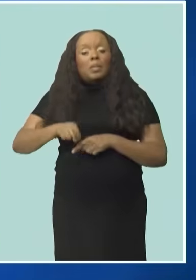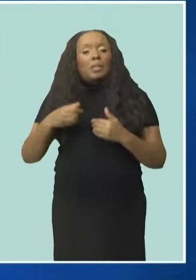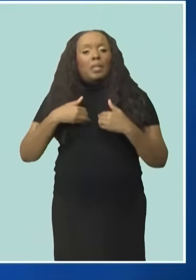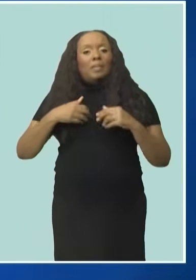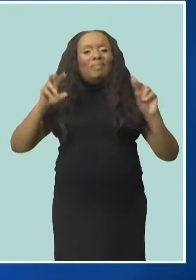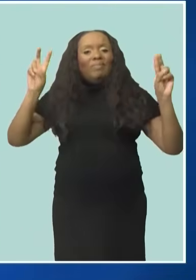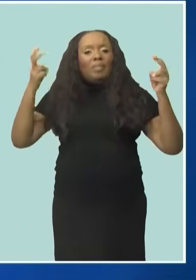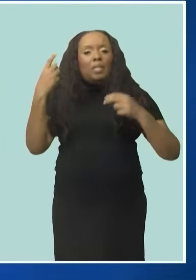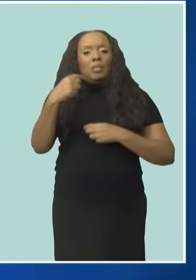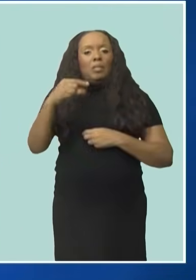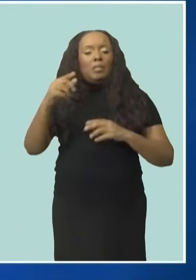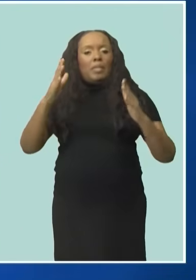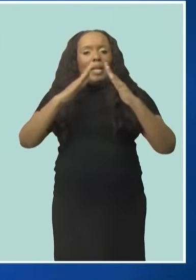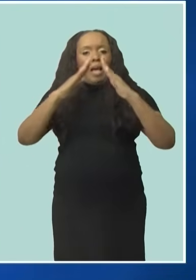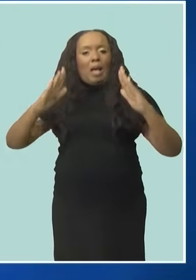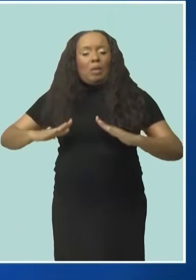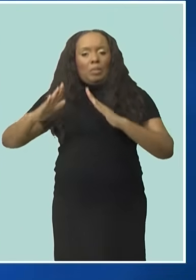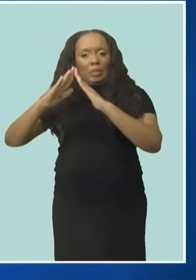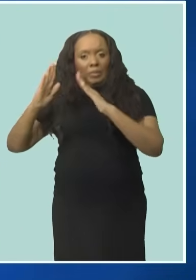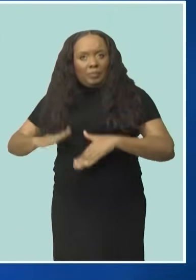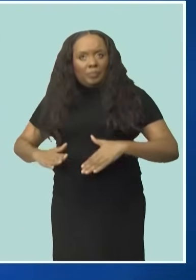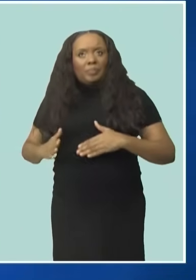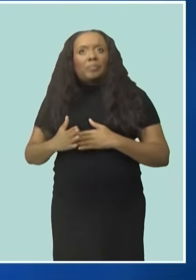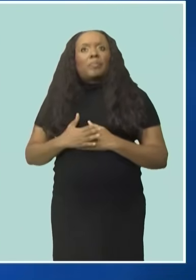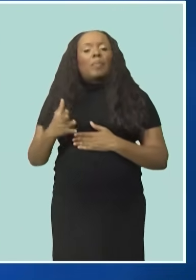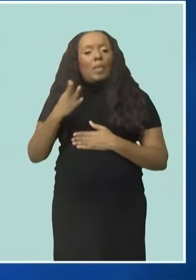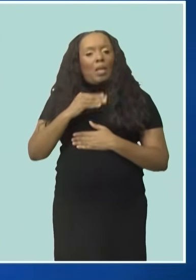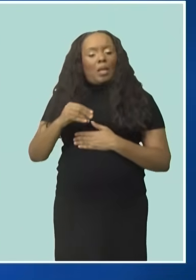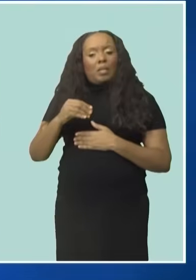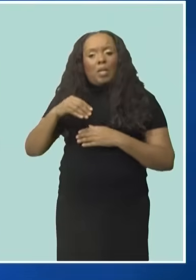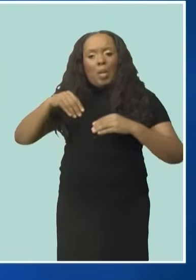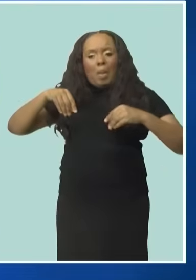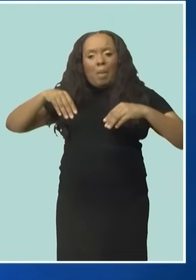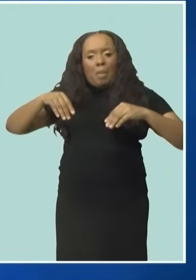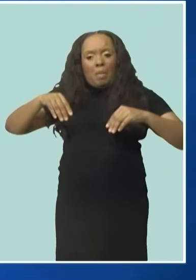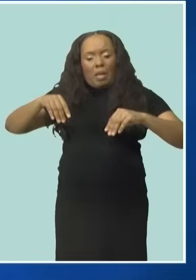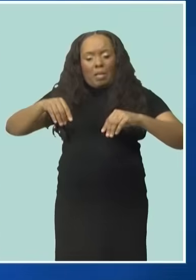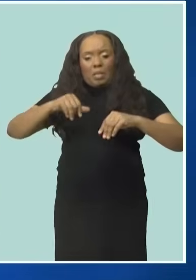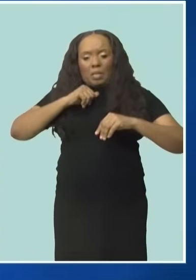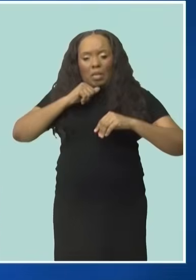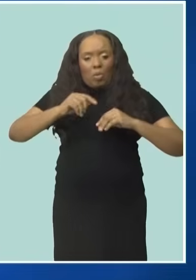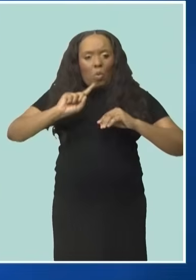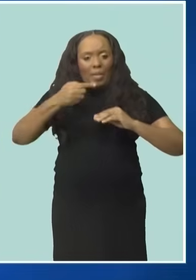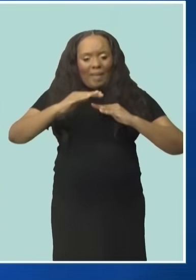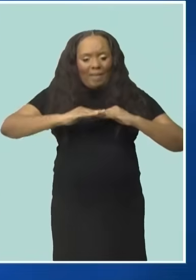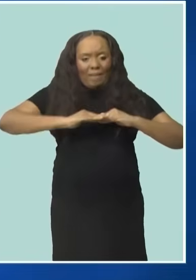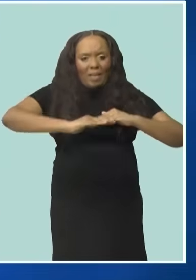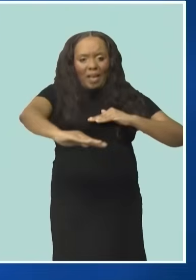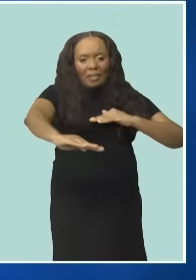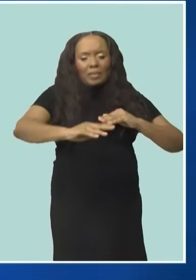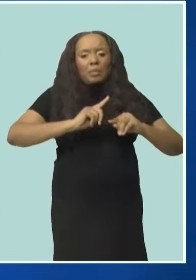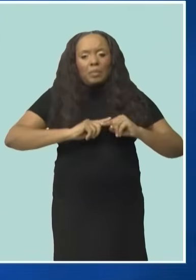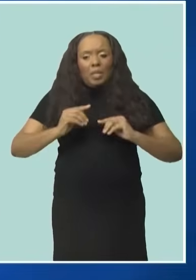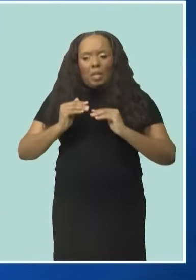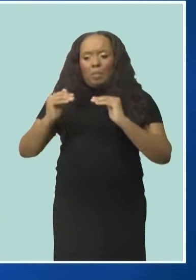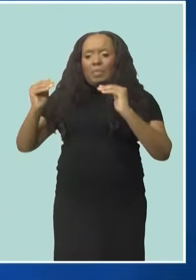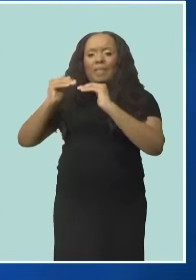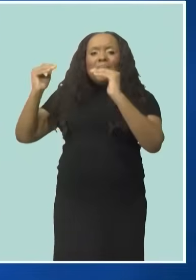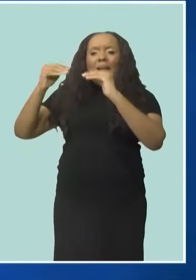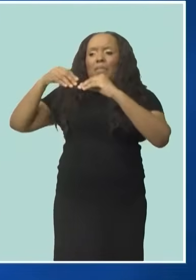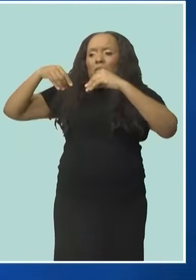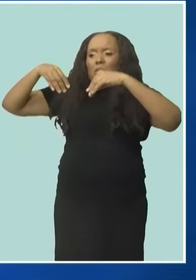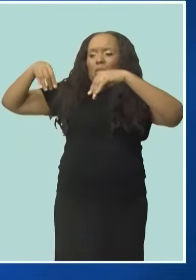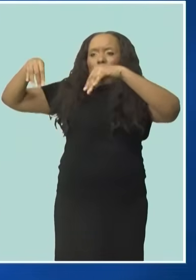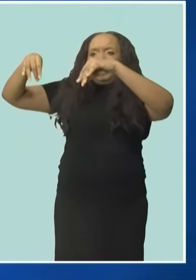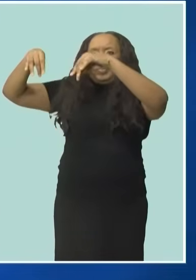greenhouses, farms, and vertical horticulture, and policy integration through which horticulture